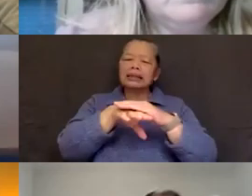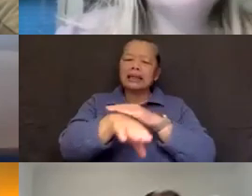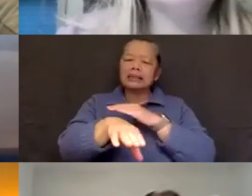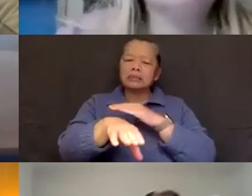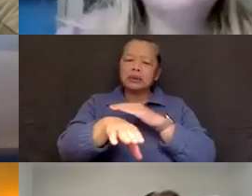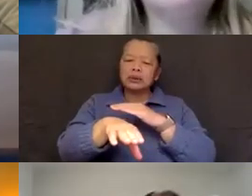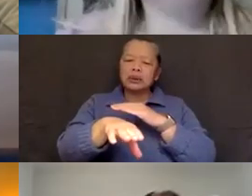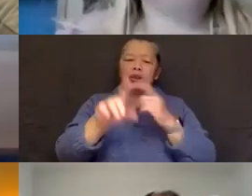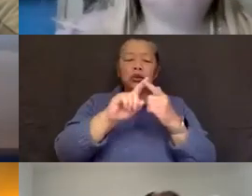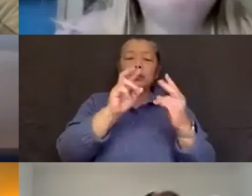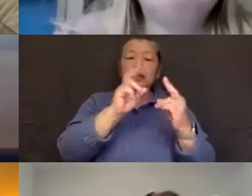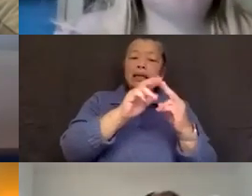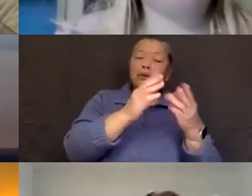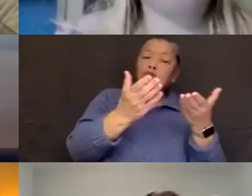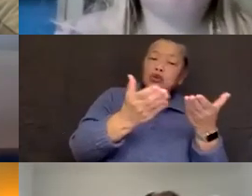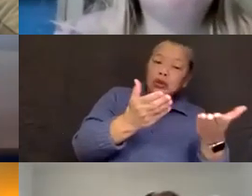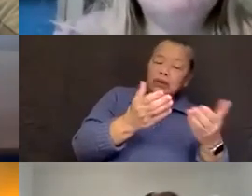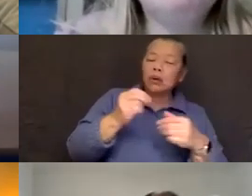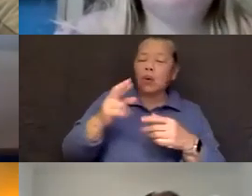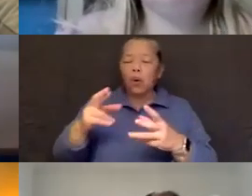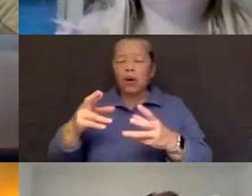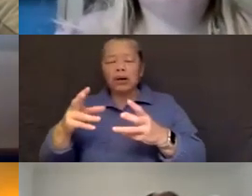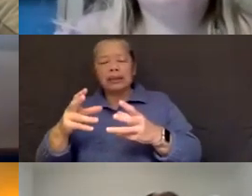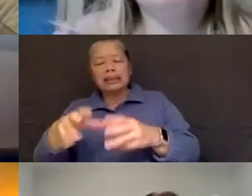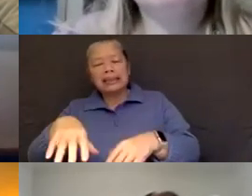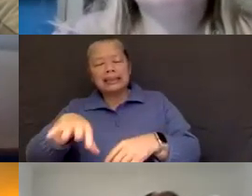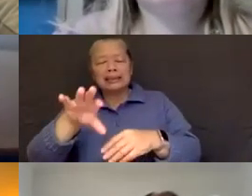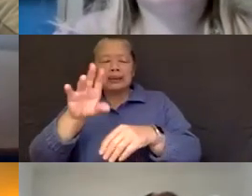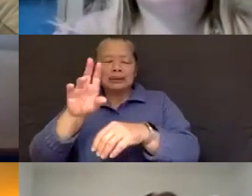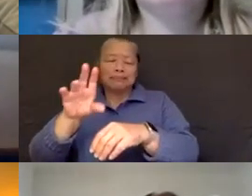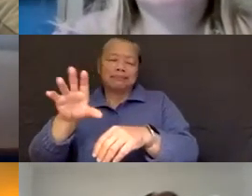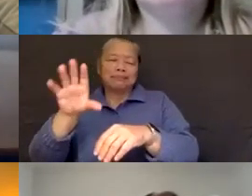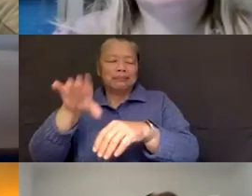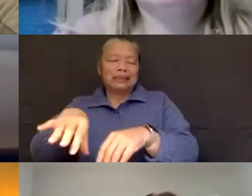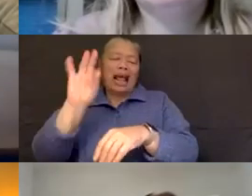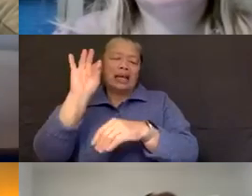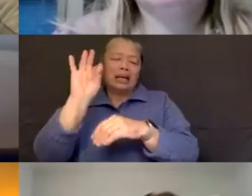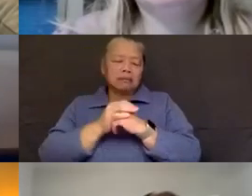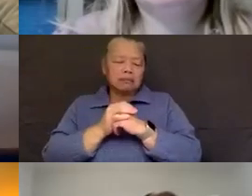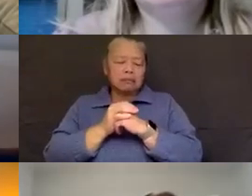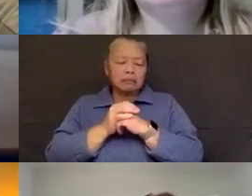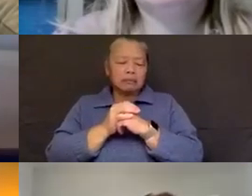or to partake? And that's, it's, you know, there's a lot of things exclusionary